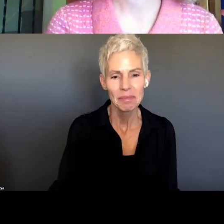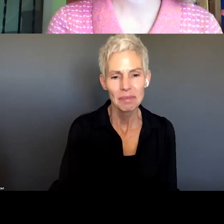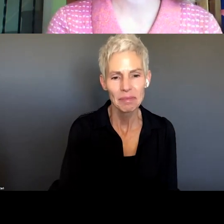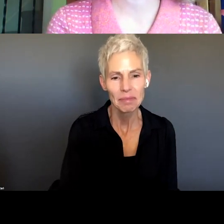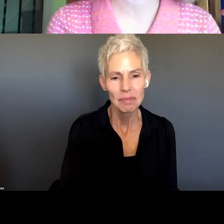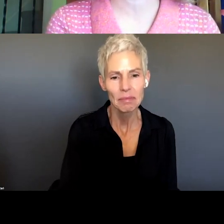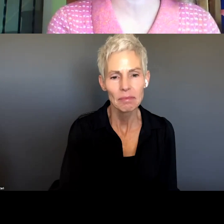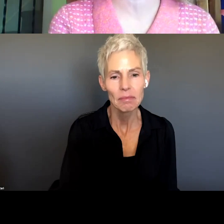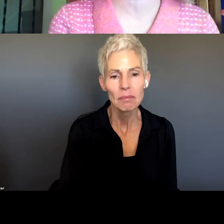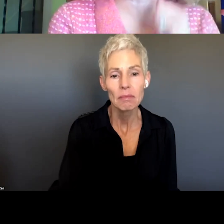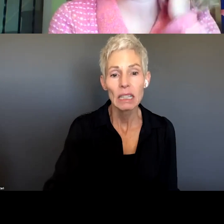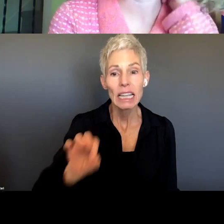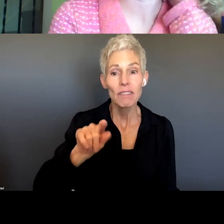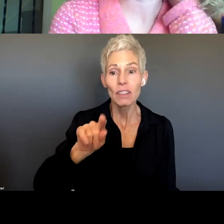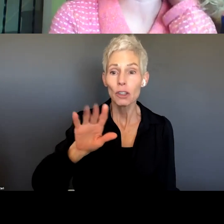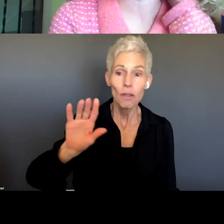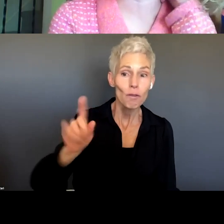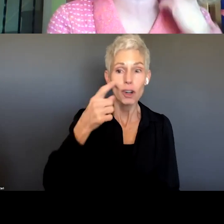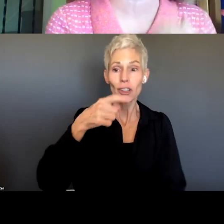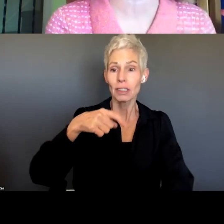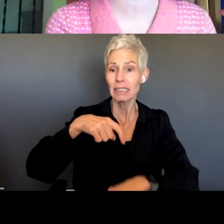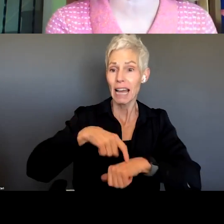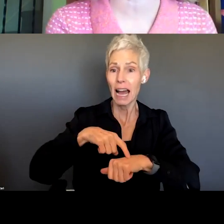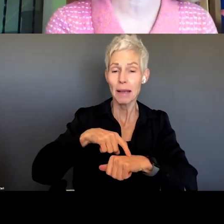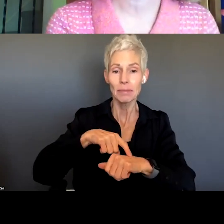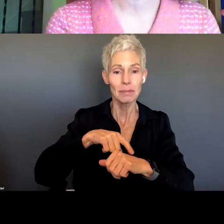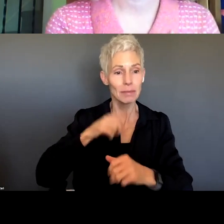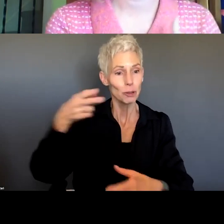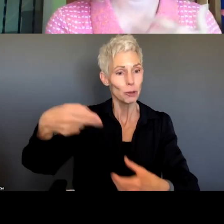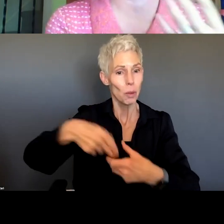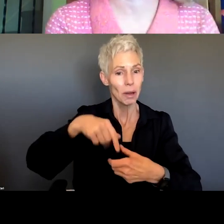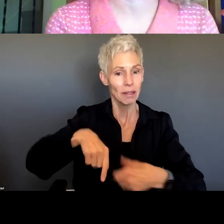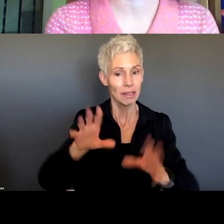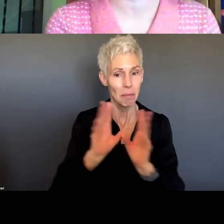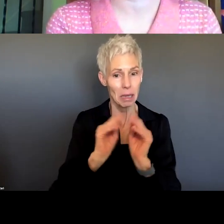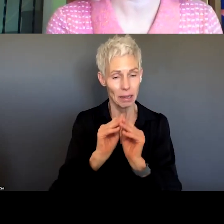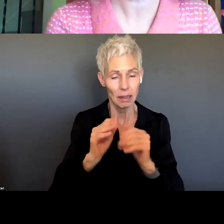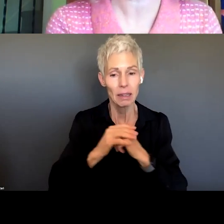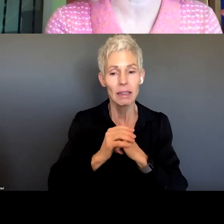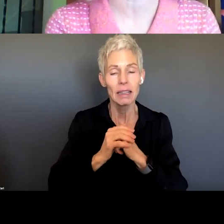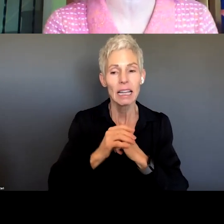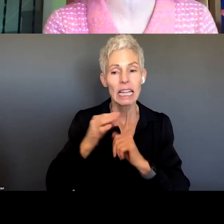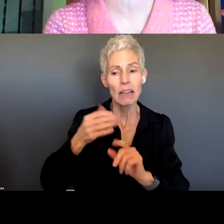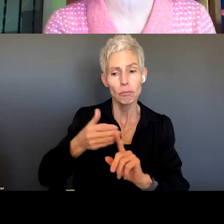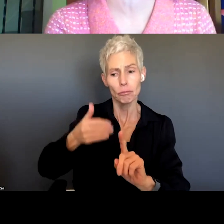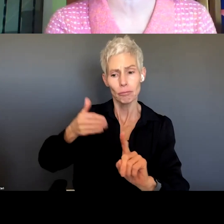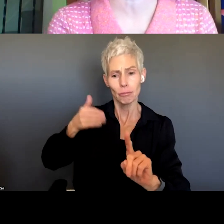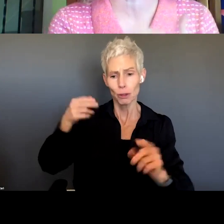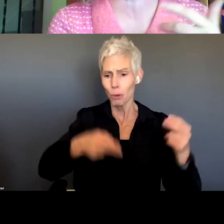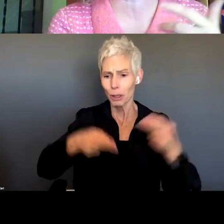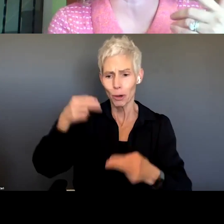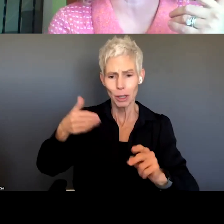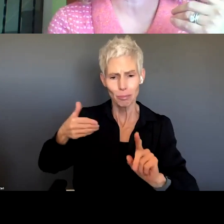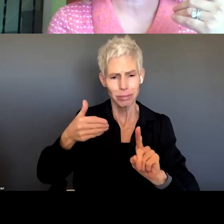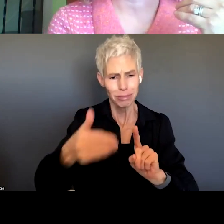And if this is the first time you have joined a Crisis Jam, and if you've joined many times, just a reminder that